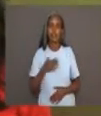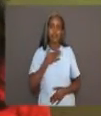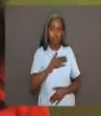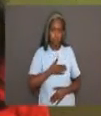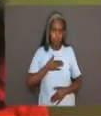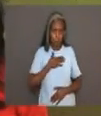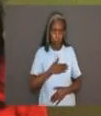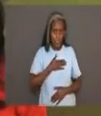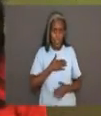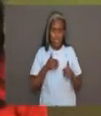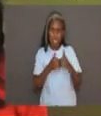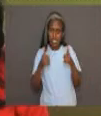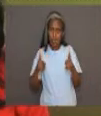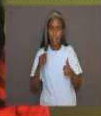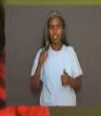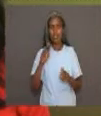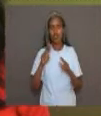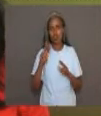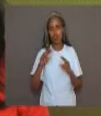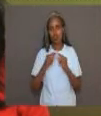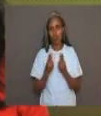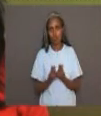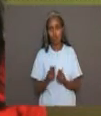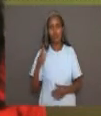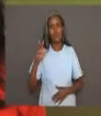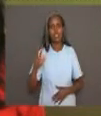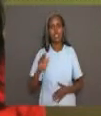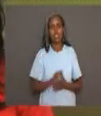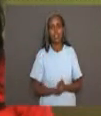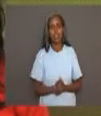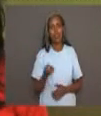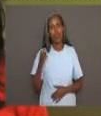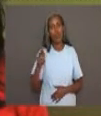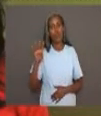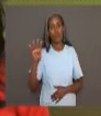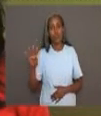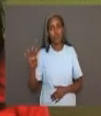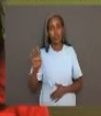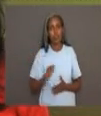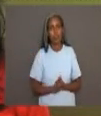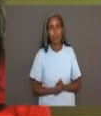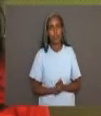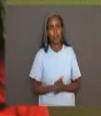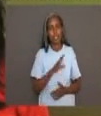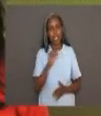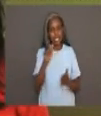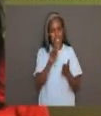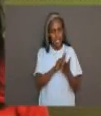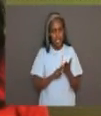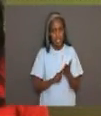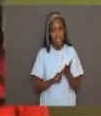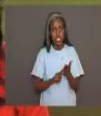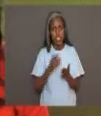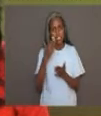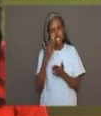Please separate into groups of 3 or 4 and list